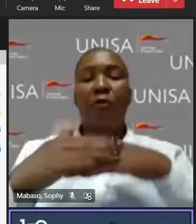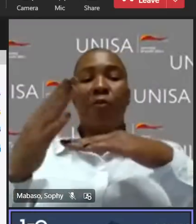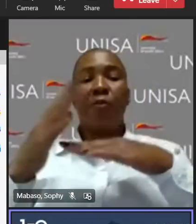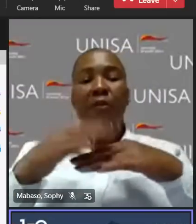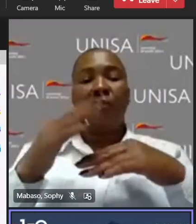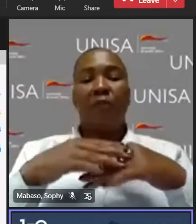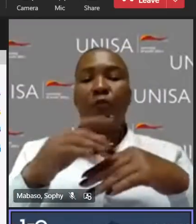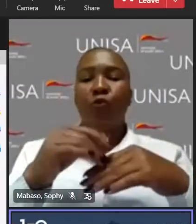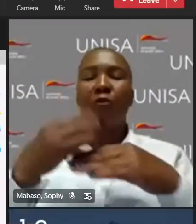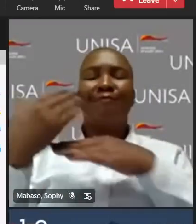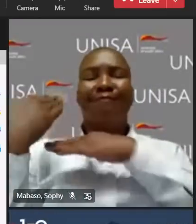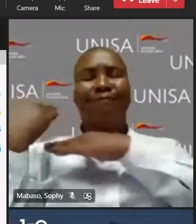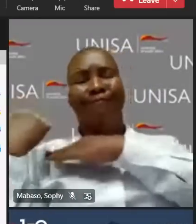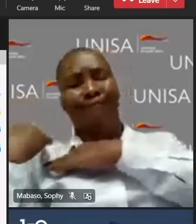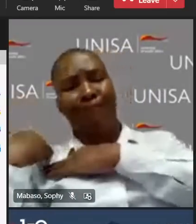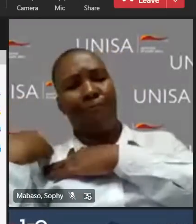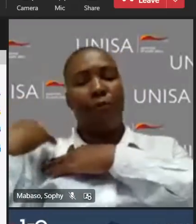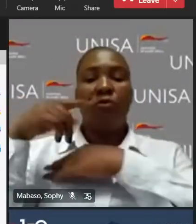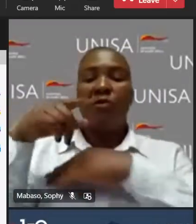overburden yourself.